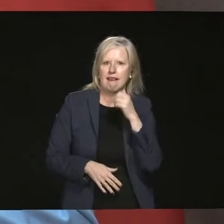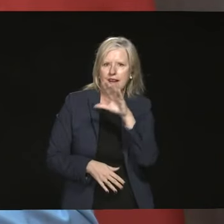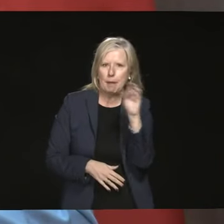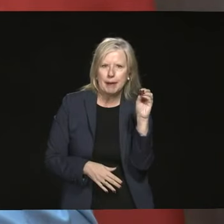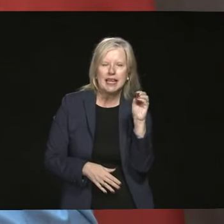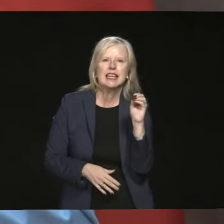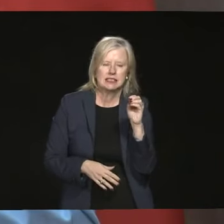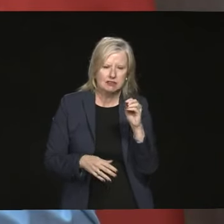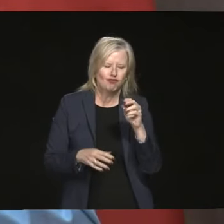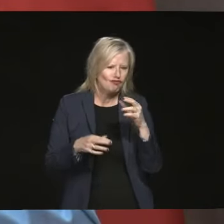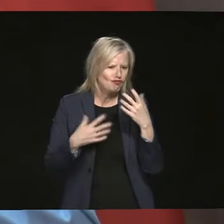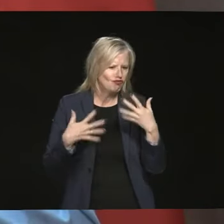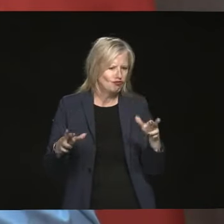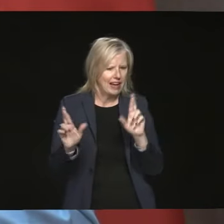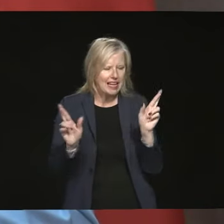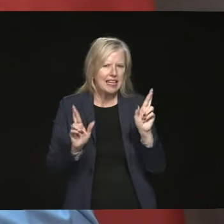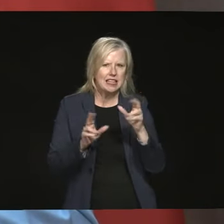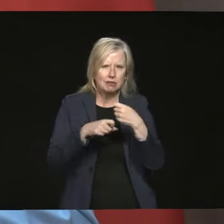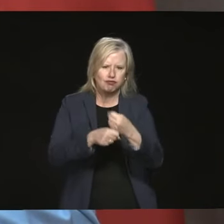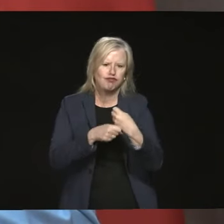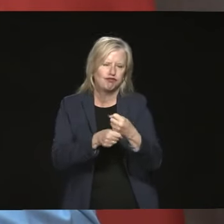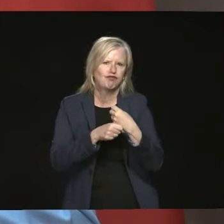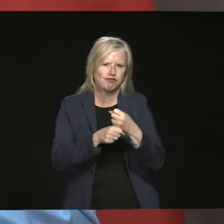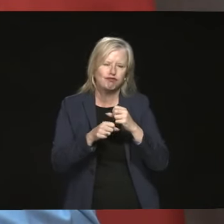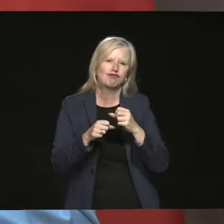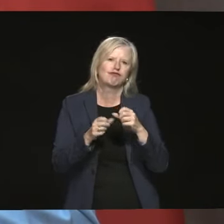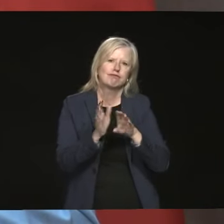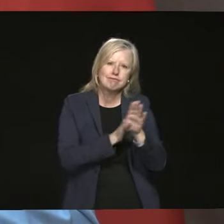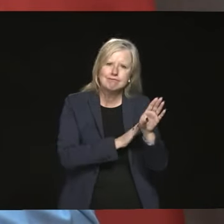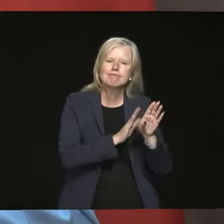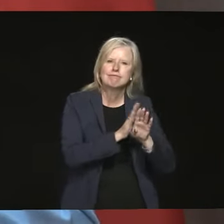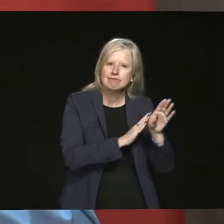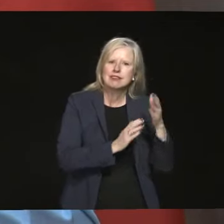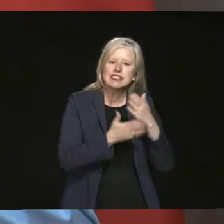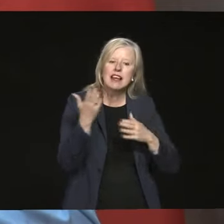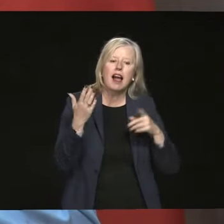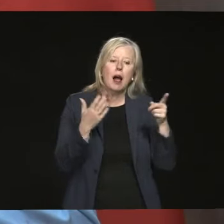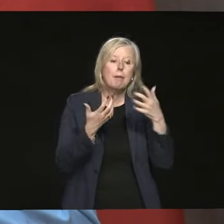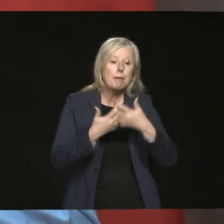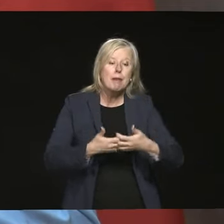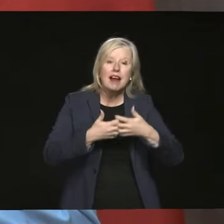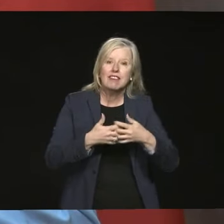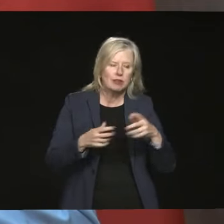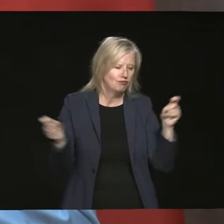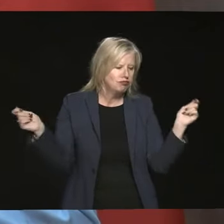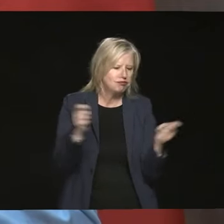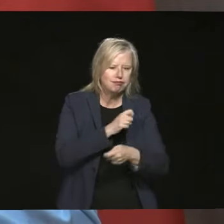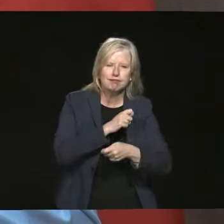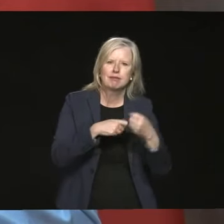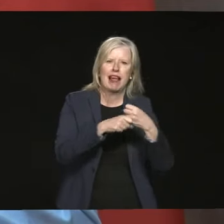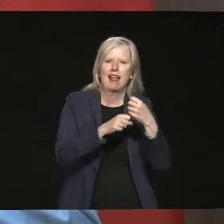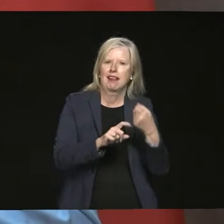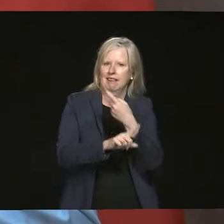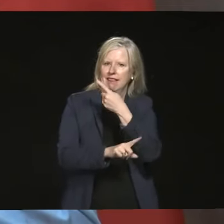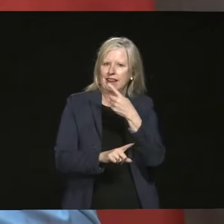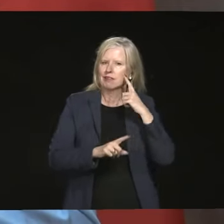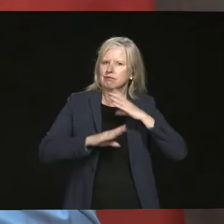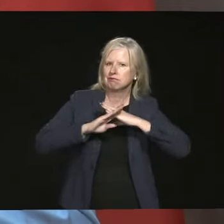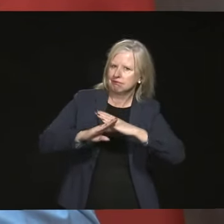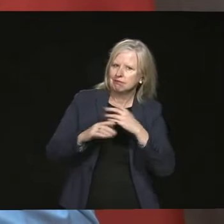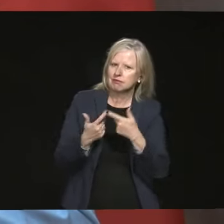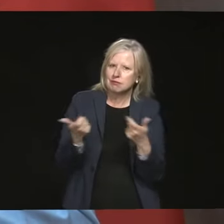changé with some complètement manufacturers leur chaîne completely de shifting production. their production I'm lines. thinking of Canadian companies like Bauer in